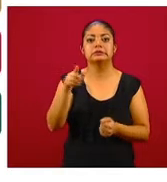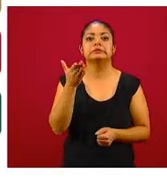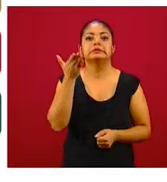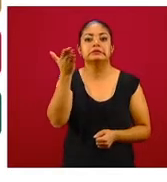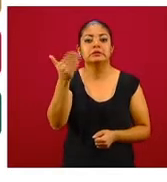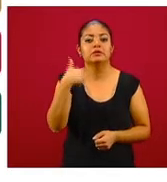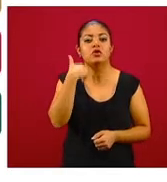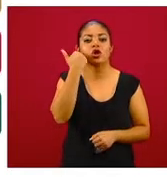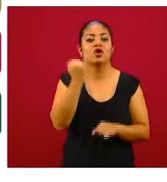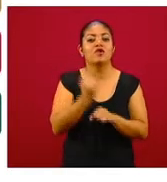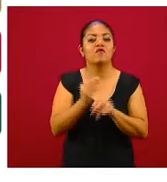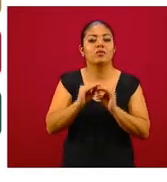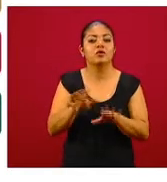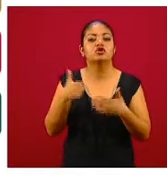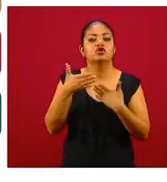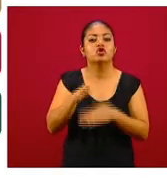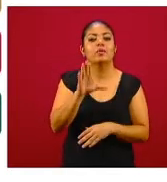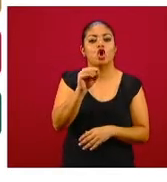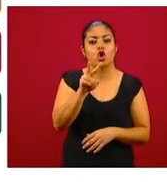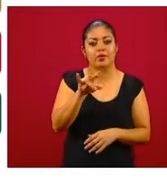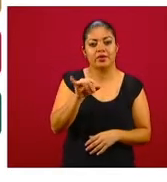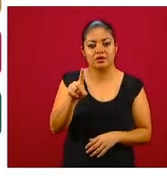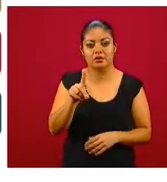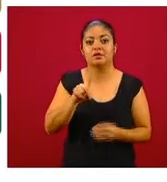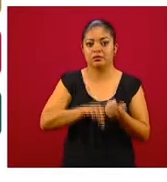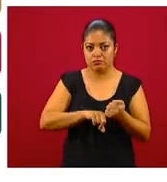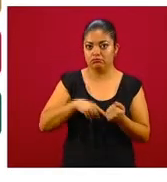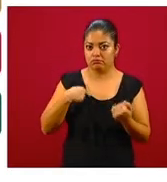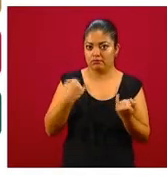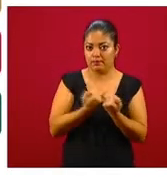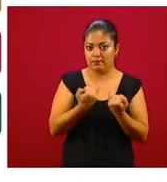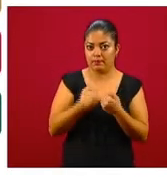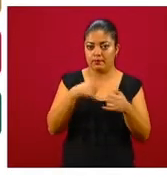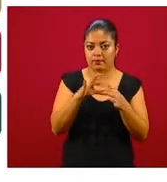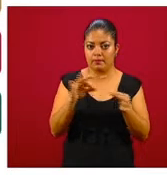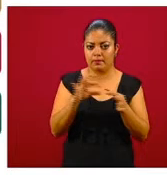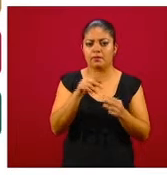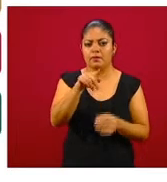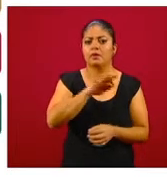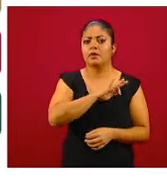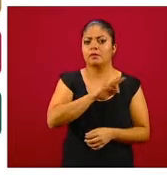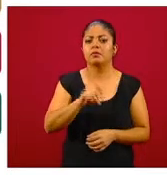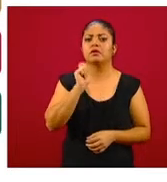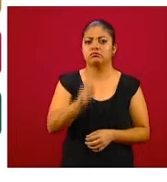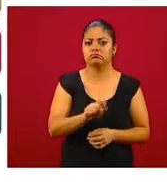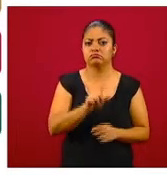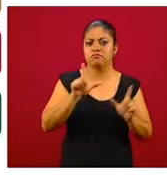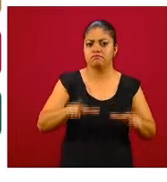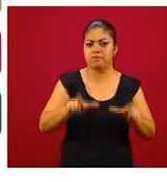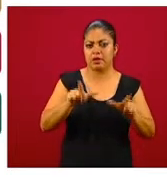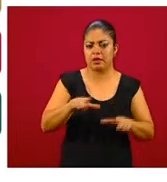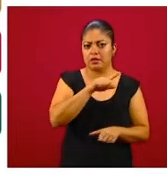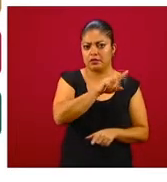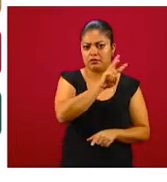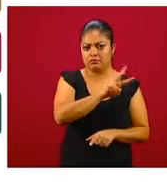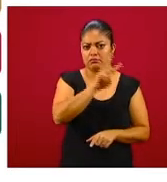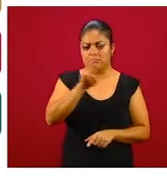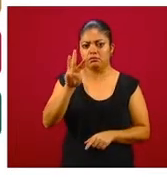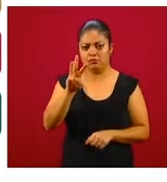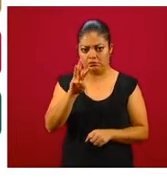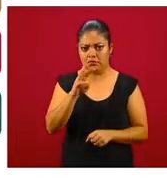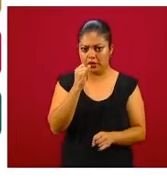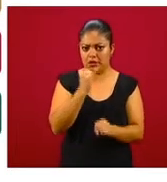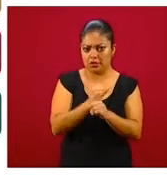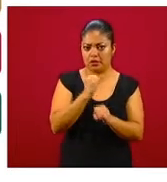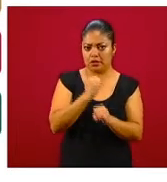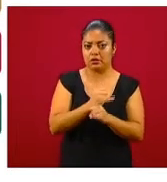información people, básica de those COVID, que 2,401 como ya lo he people comentado, asked for también la basic pueden information obtener on a COVID. través de la We want página to de remind you internet, that that information pero is also on